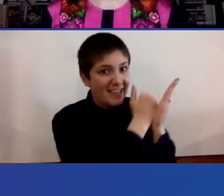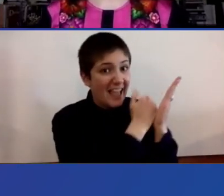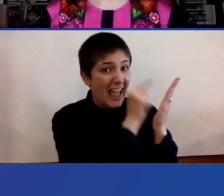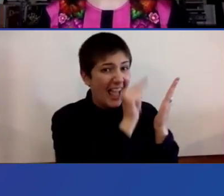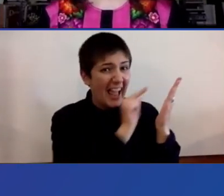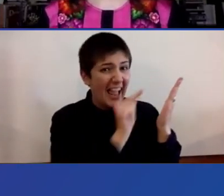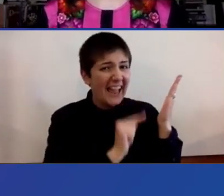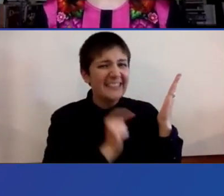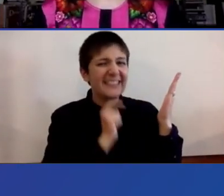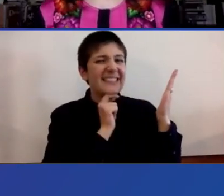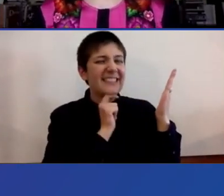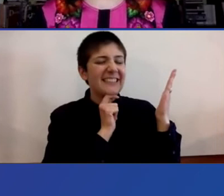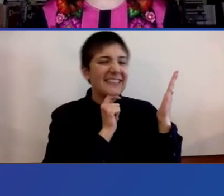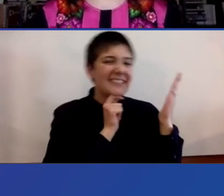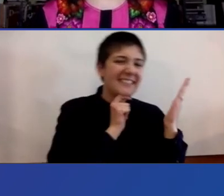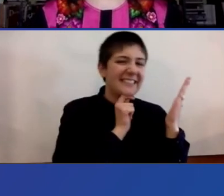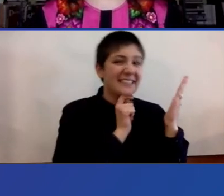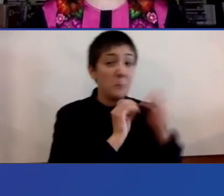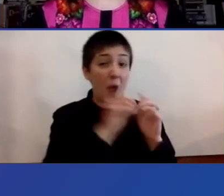want to